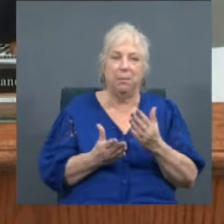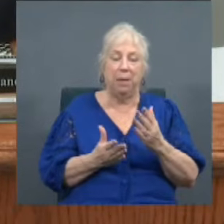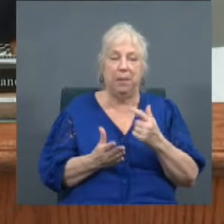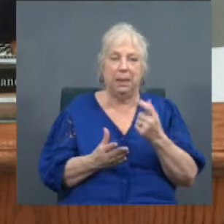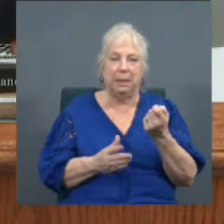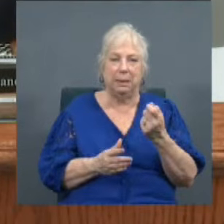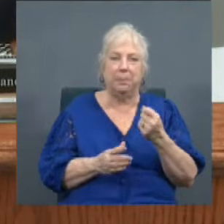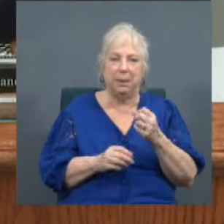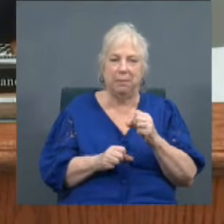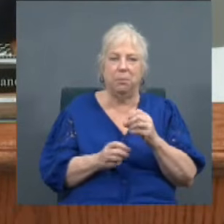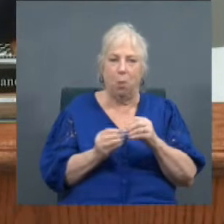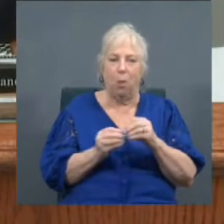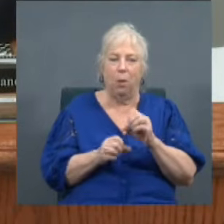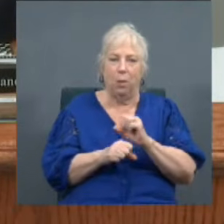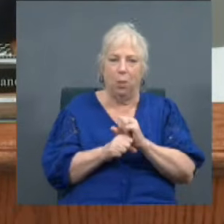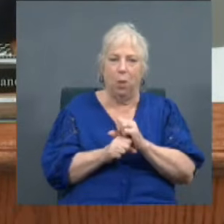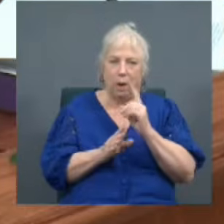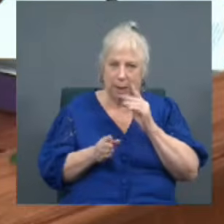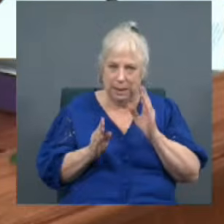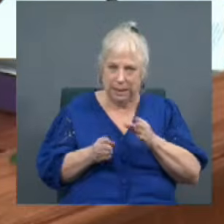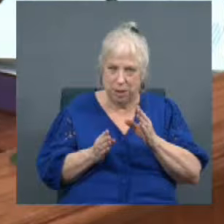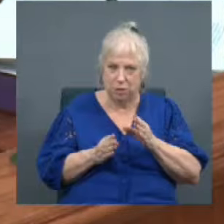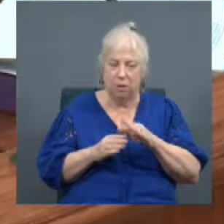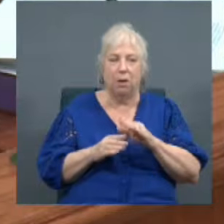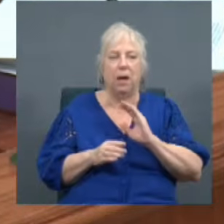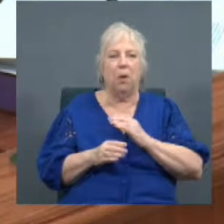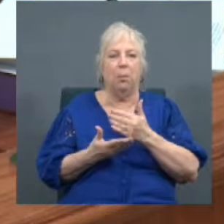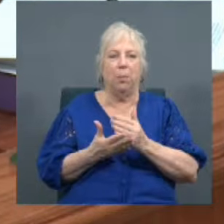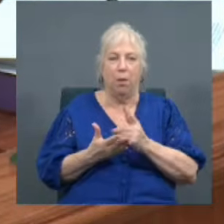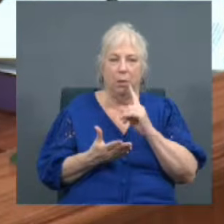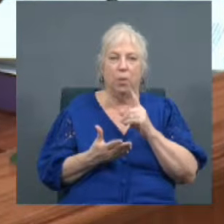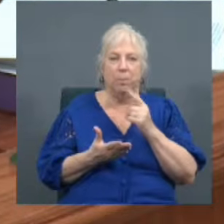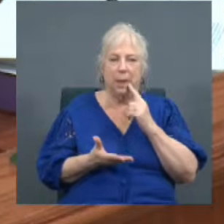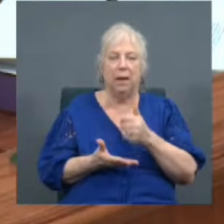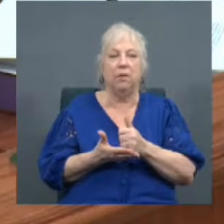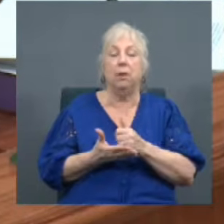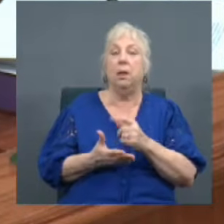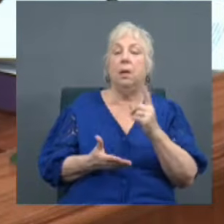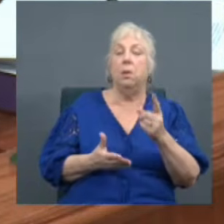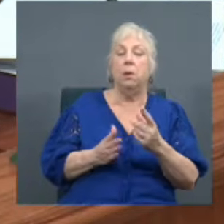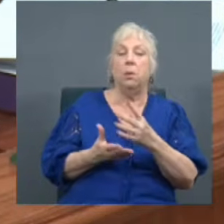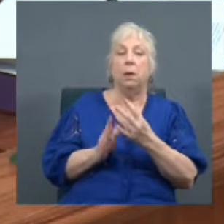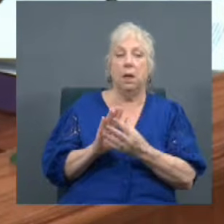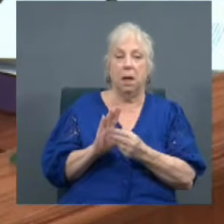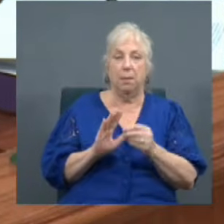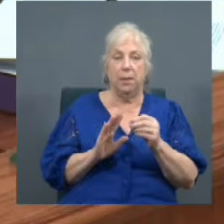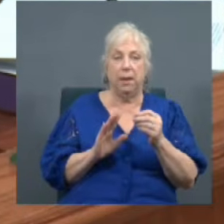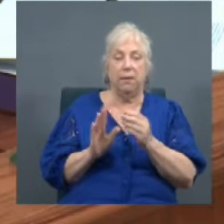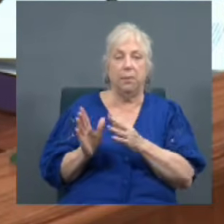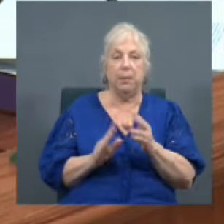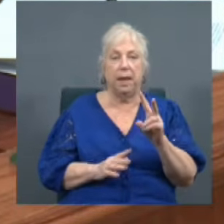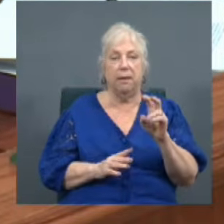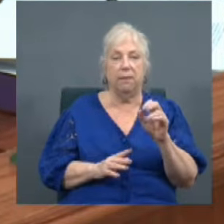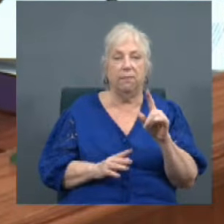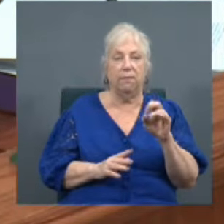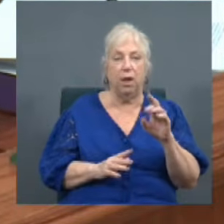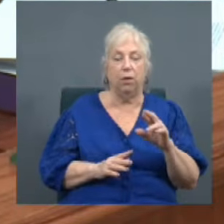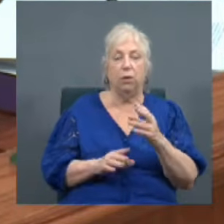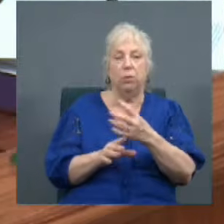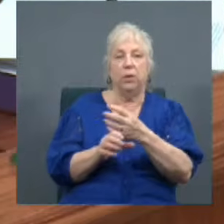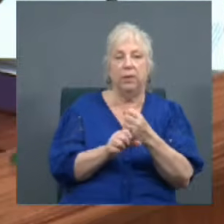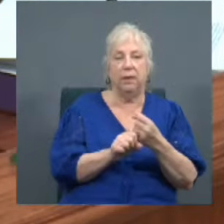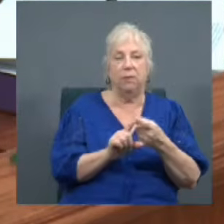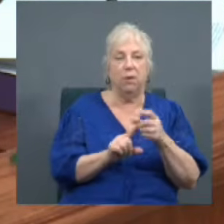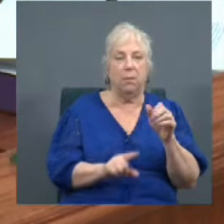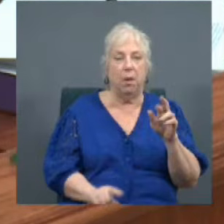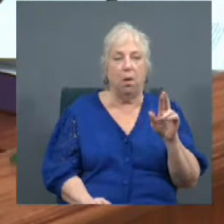helpful. There was one copy of a plan that Volker got from, I think, RDOT that